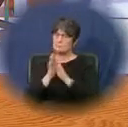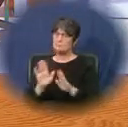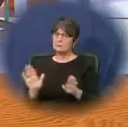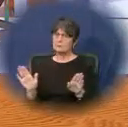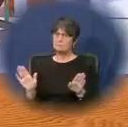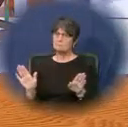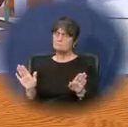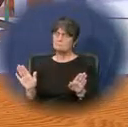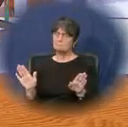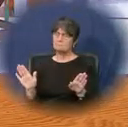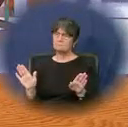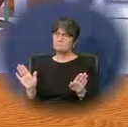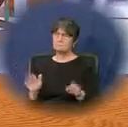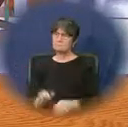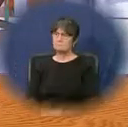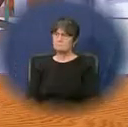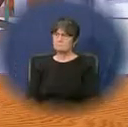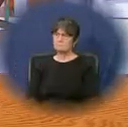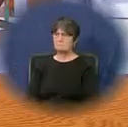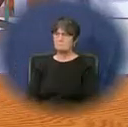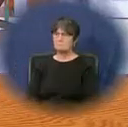peace.